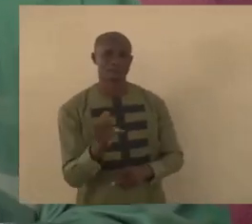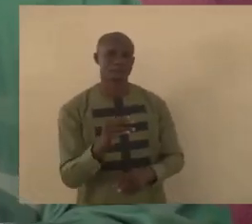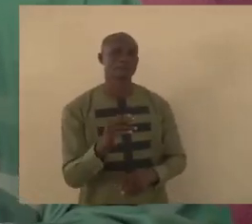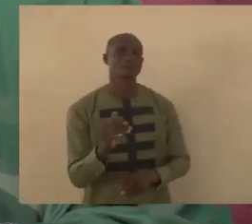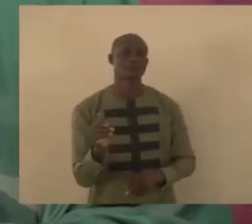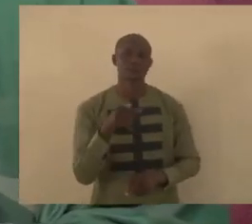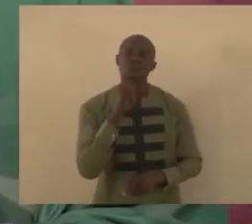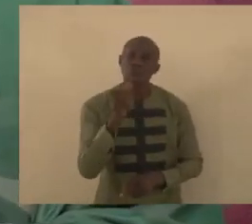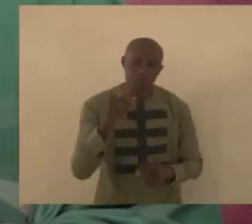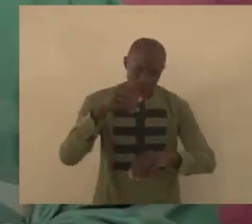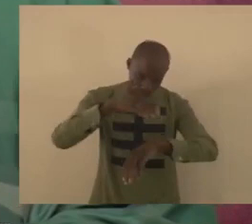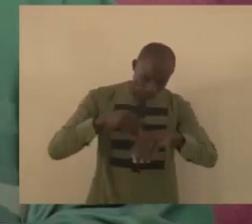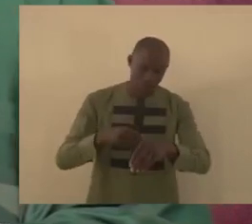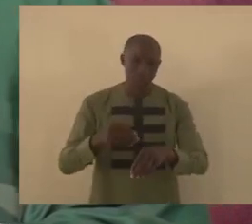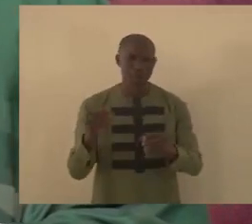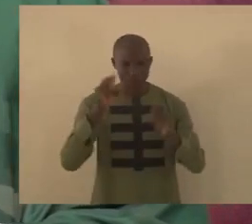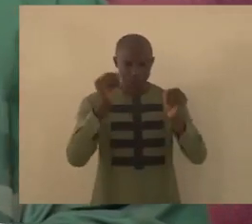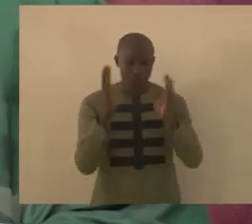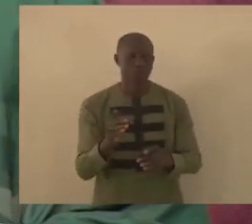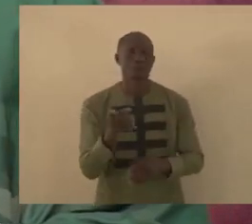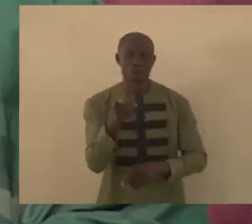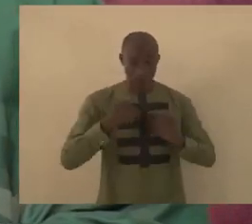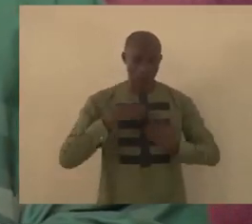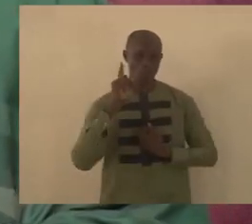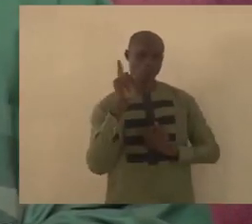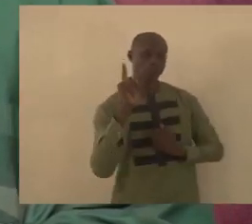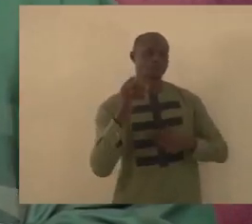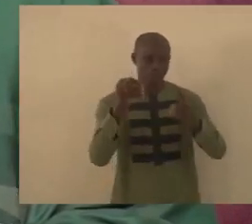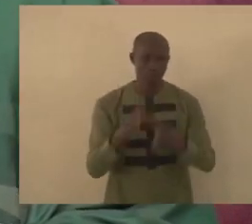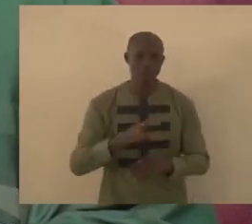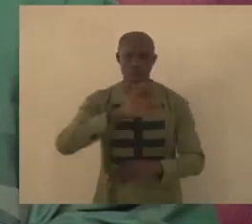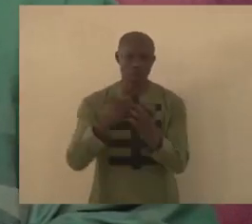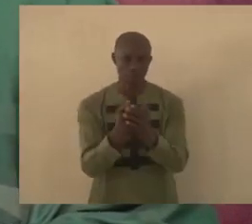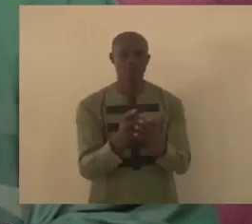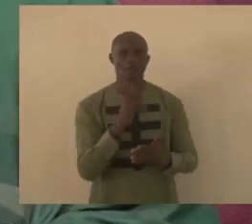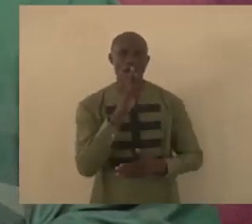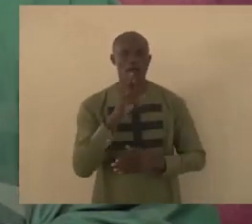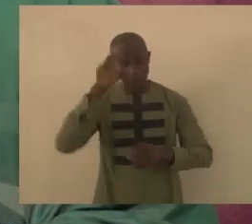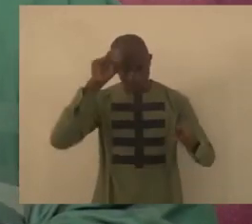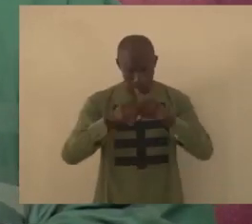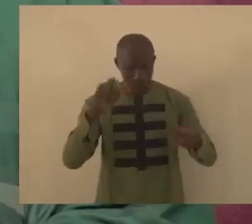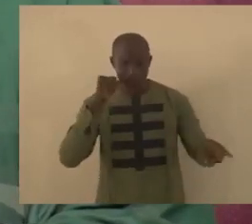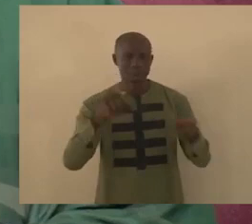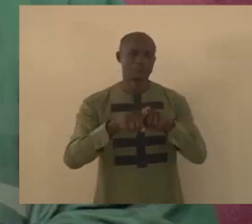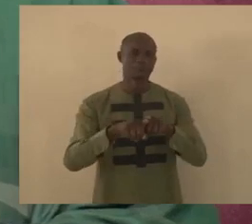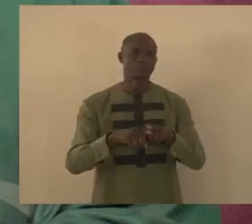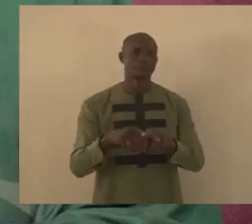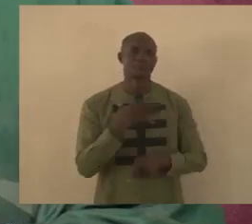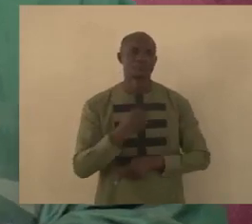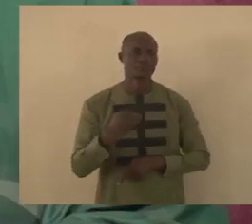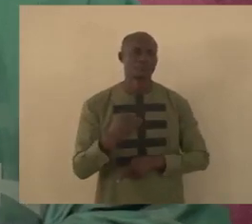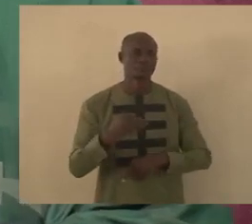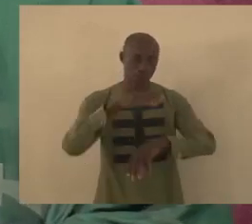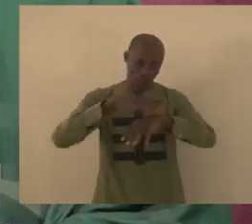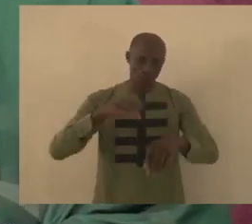But you are not to be called rabbi, for you have one teacher, and you all are brethren.